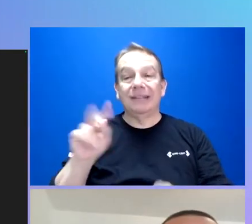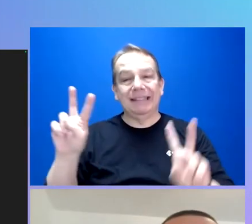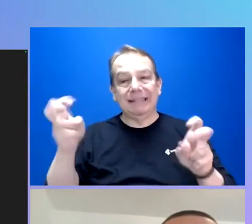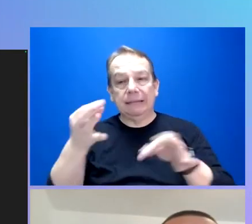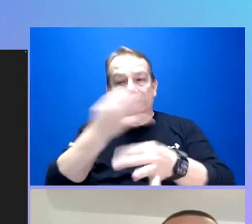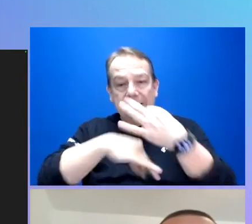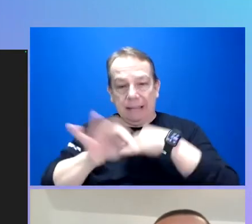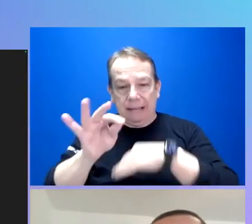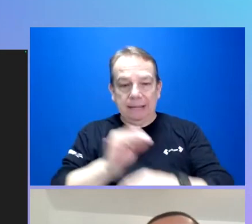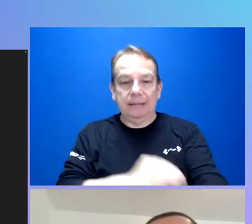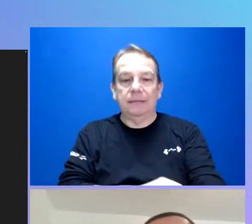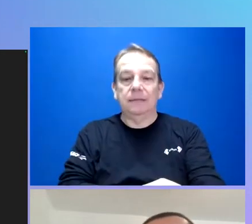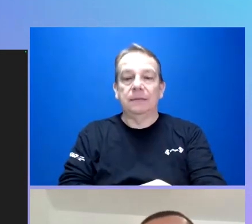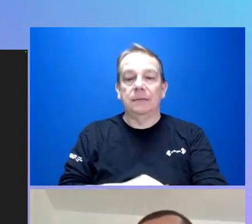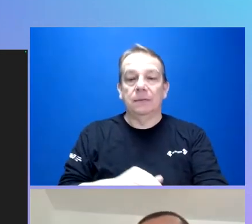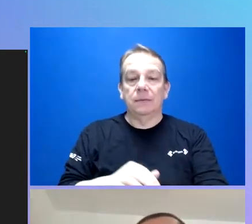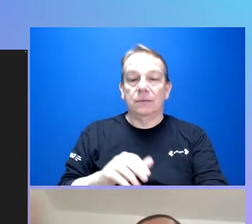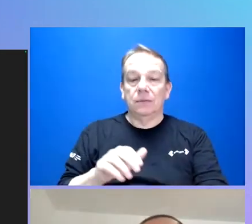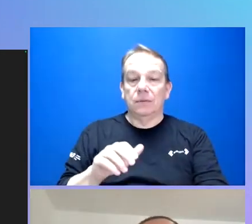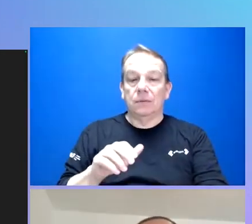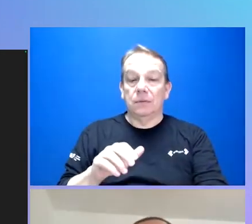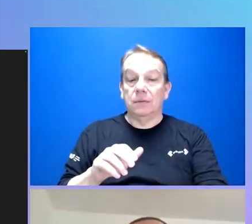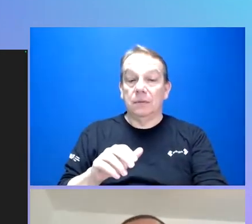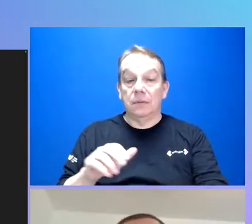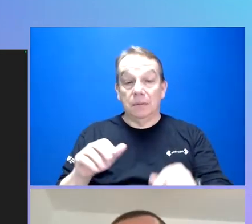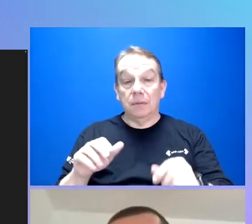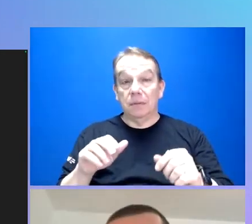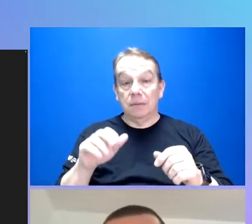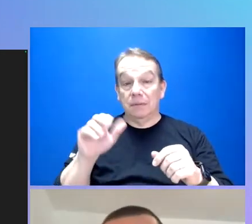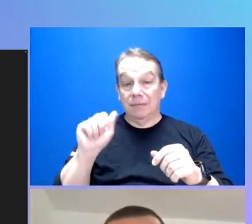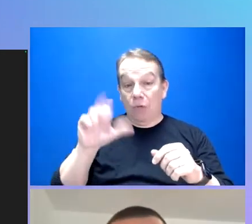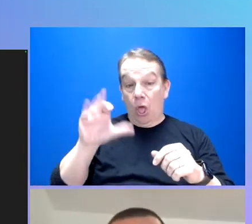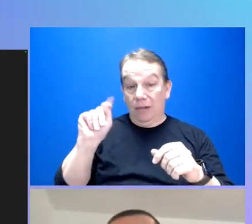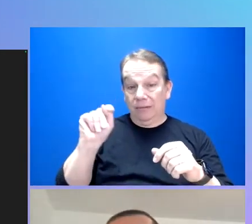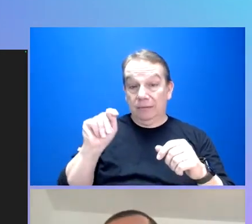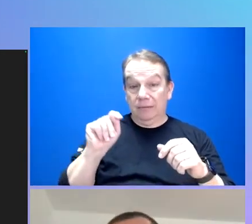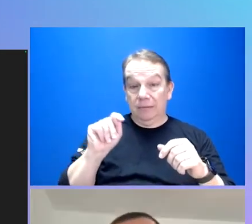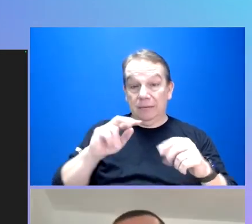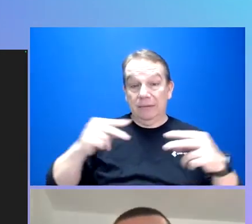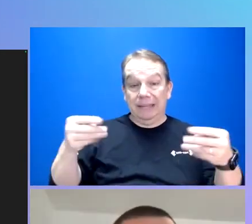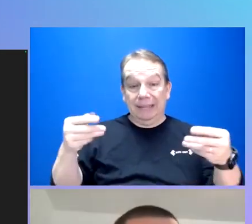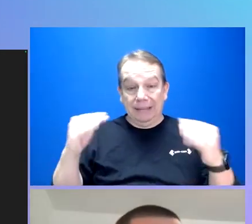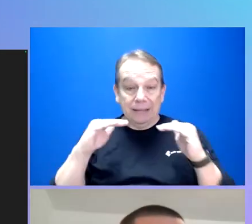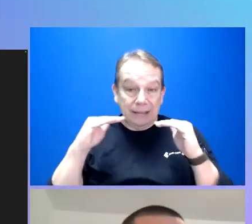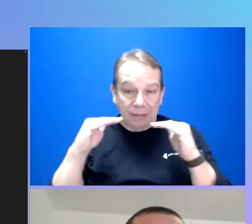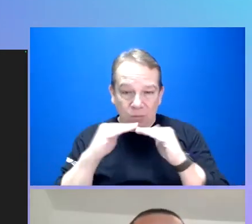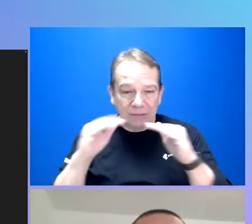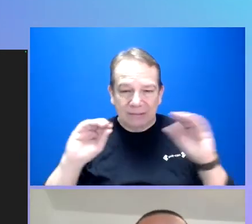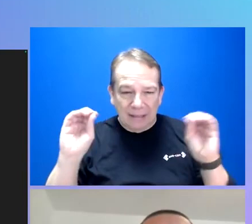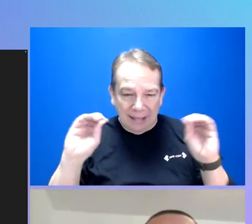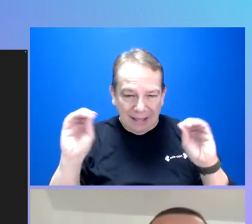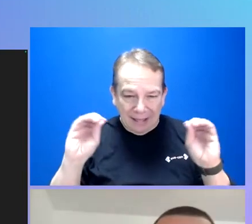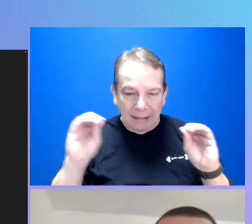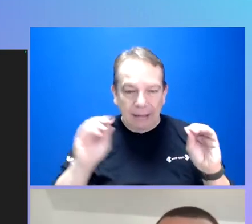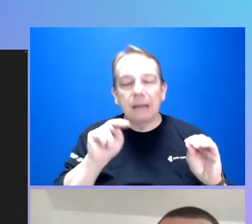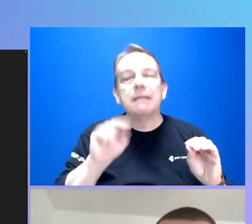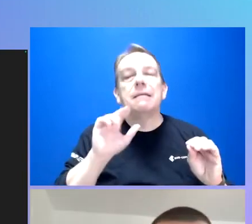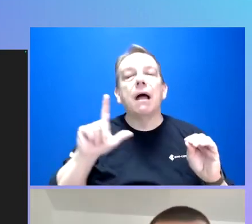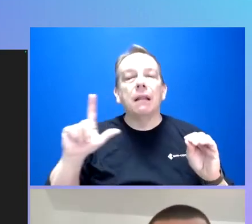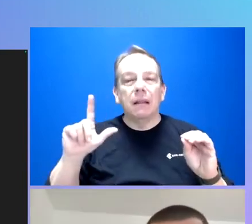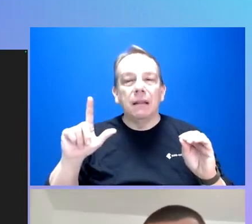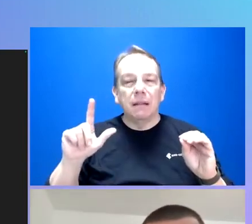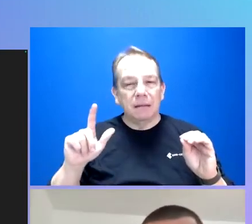instead. I used the blank empty string alt text, nothing, or sometimes it's called a null alt